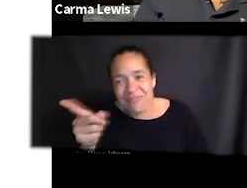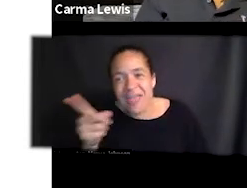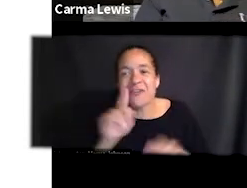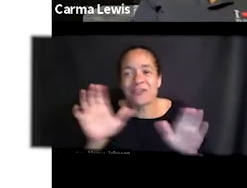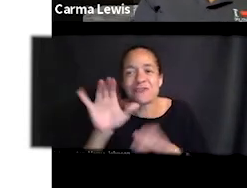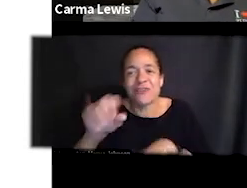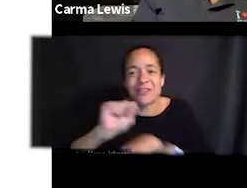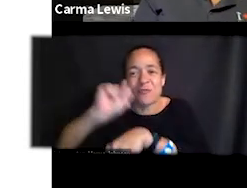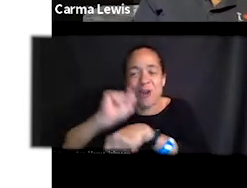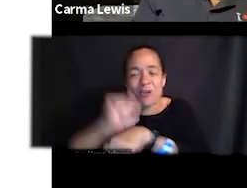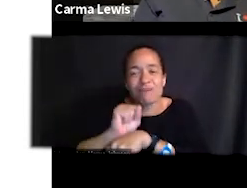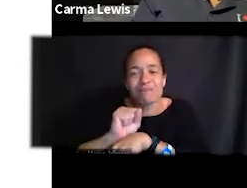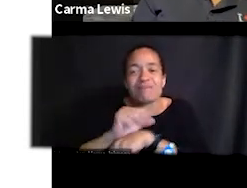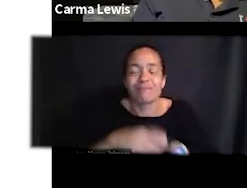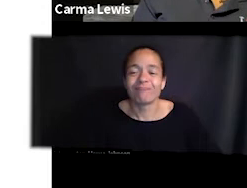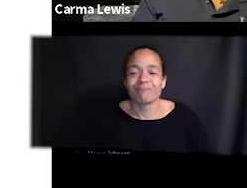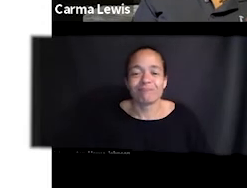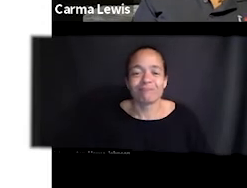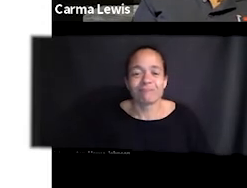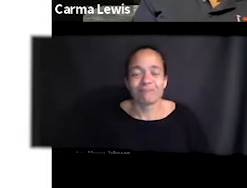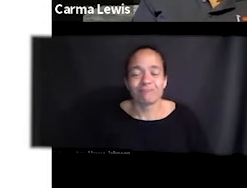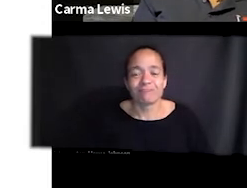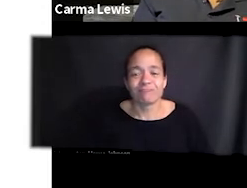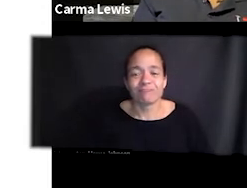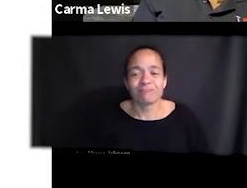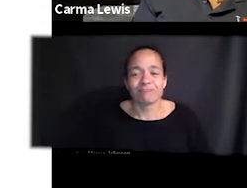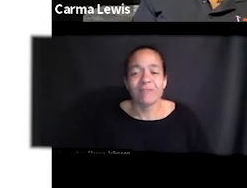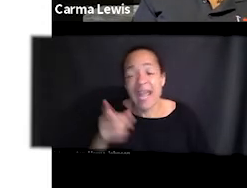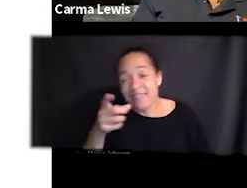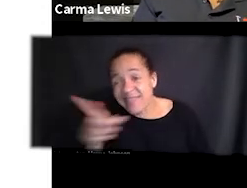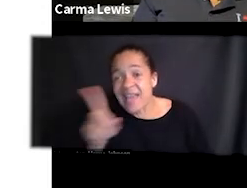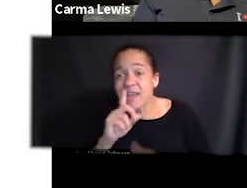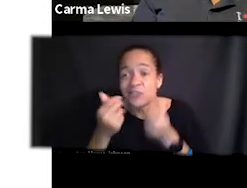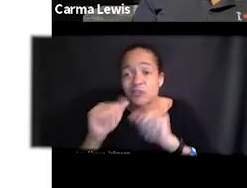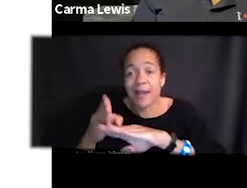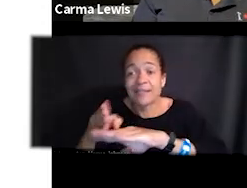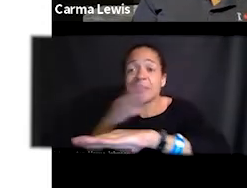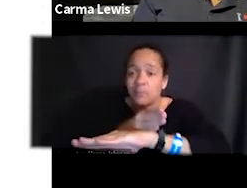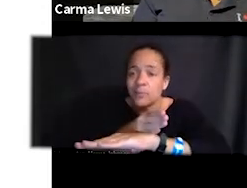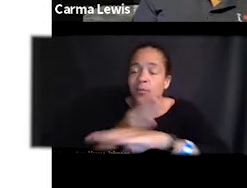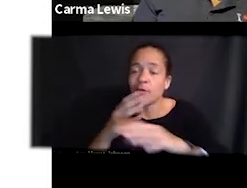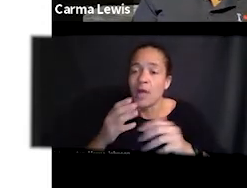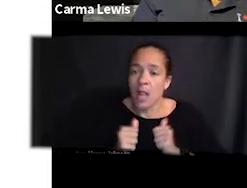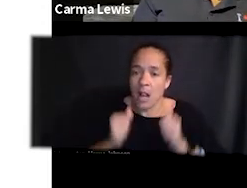work in order to attempt to improve the quality of life in the neighborhoods. And